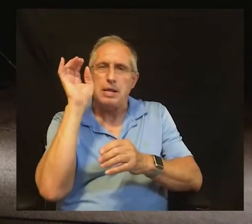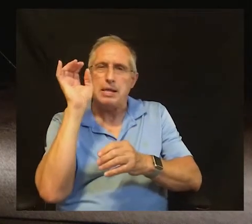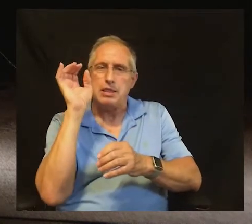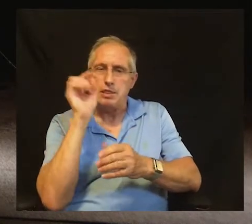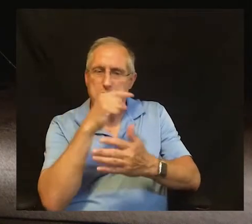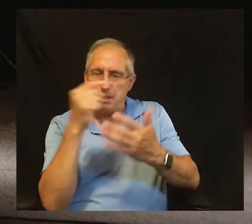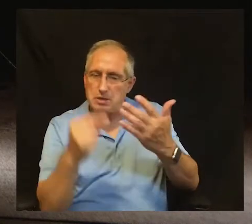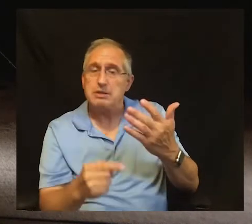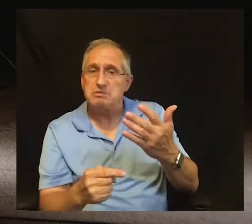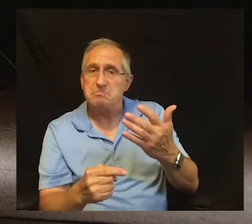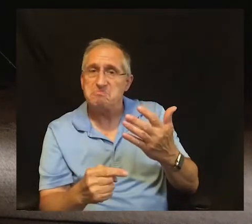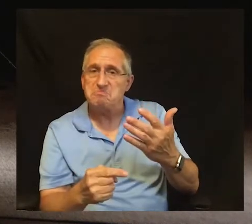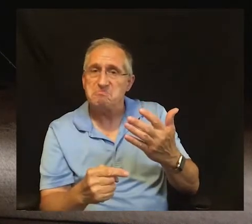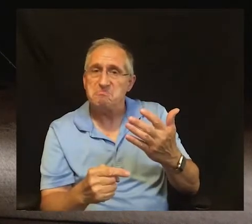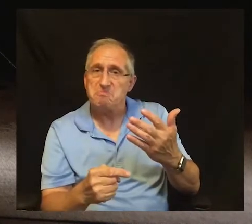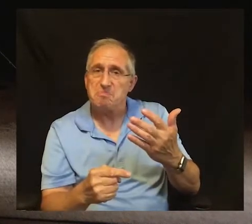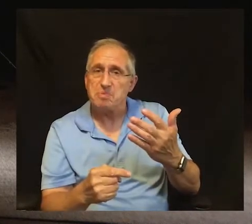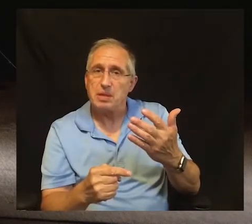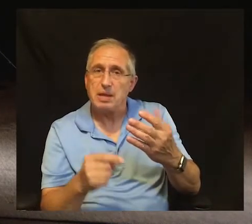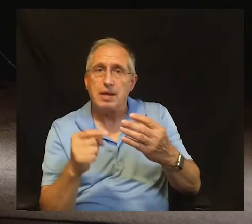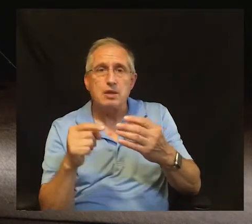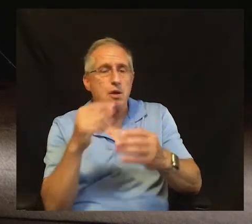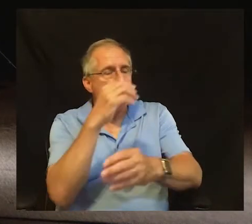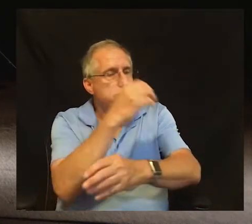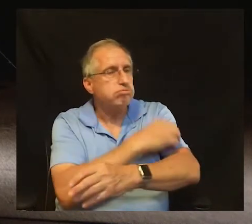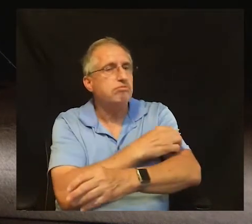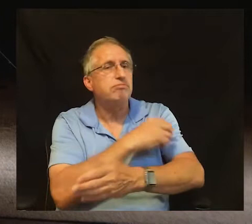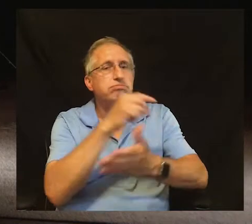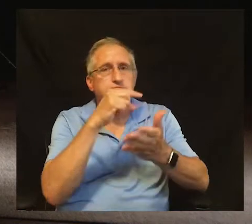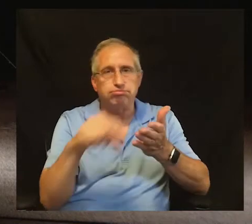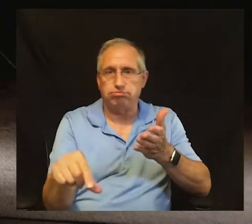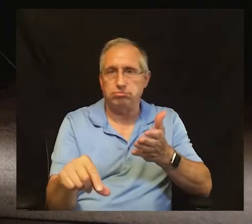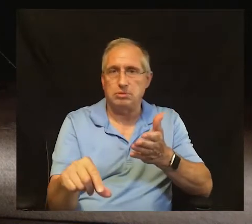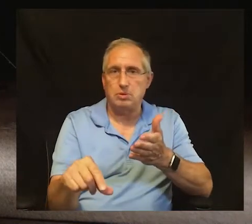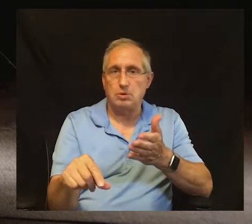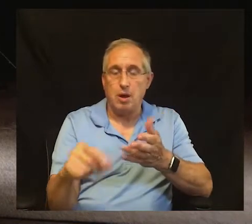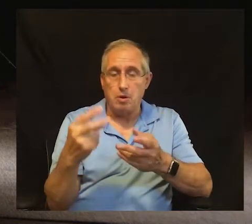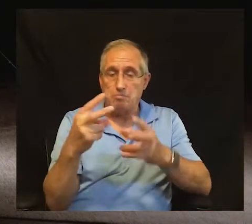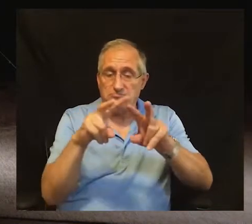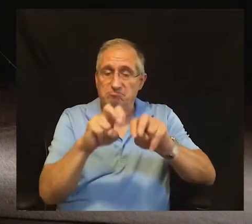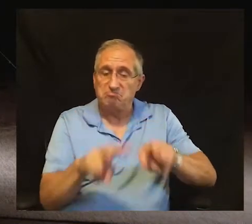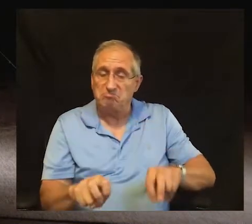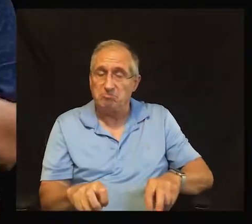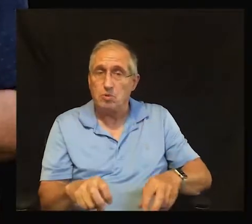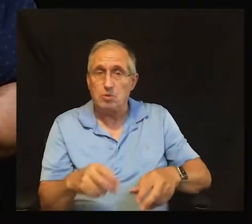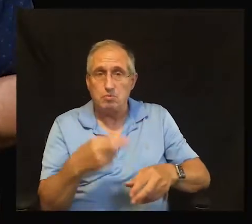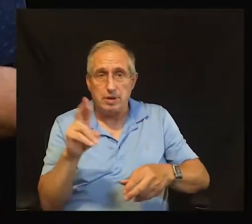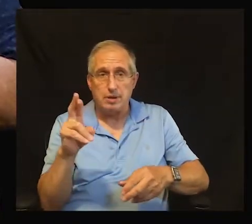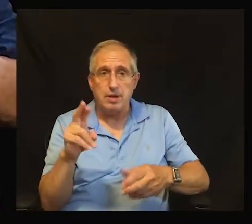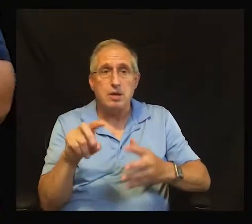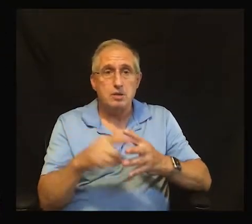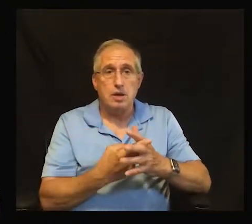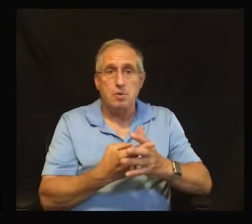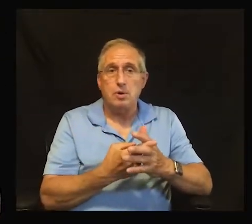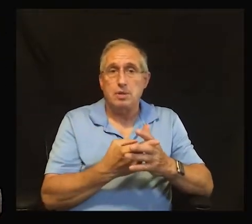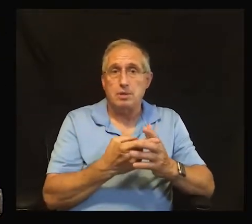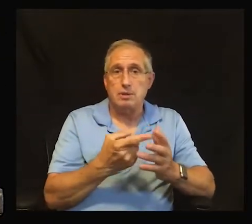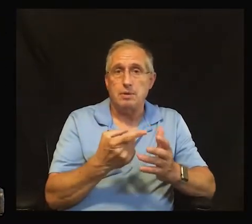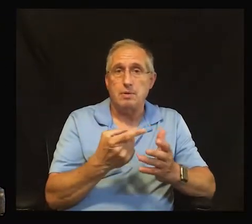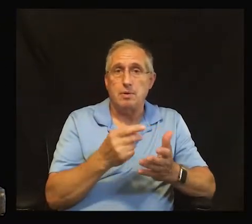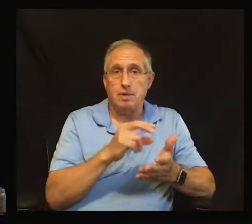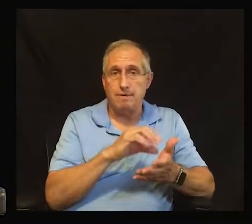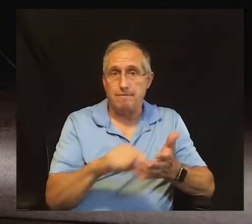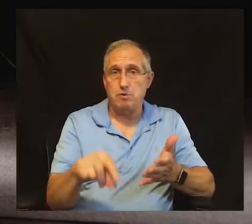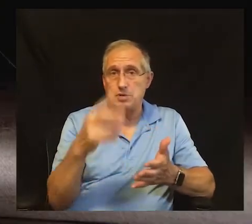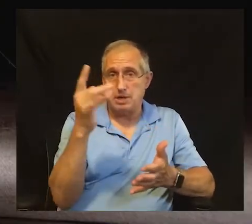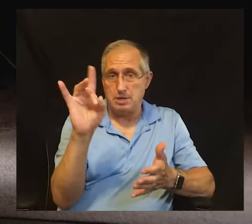such things. It's a powerful verse. So I want to unpack this for just a little bit. Here we go. Starting from the very beginning of this